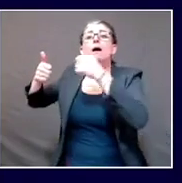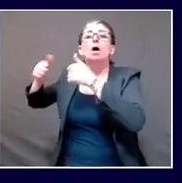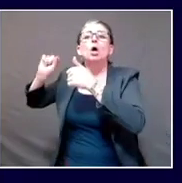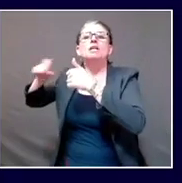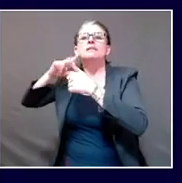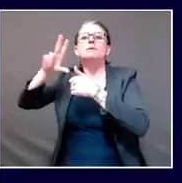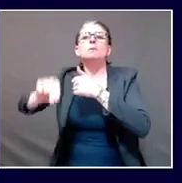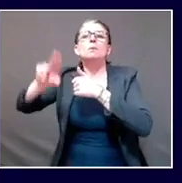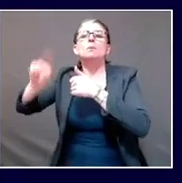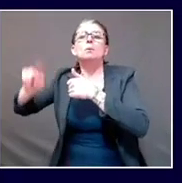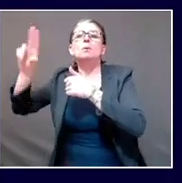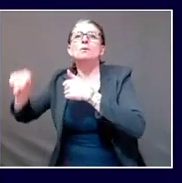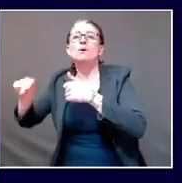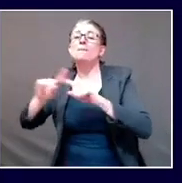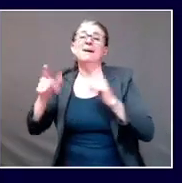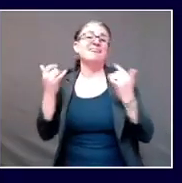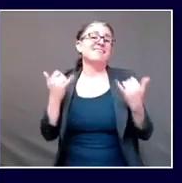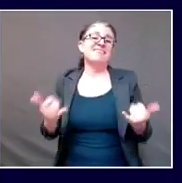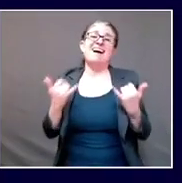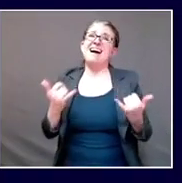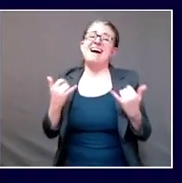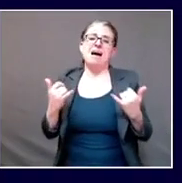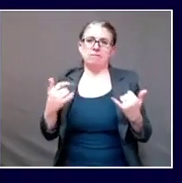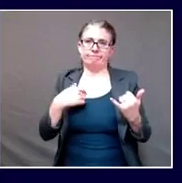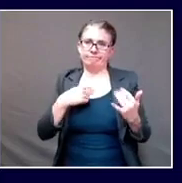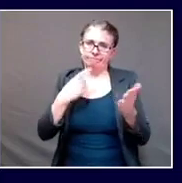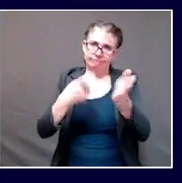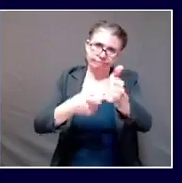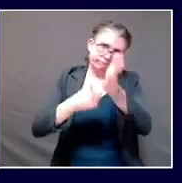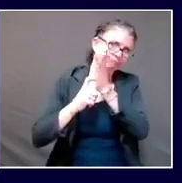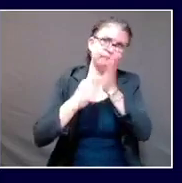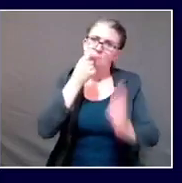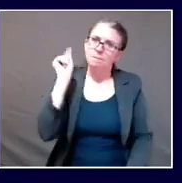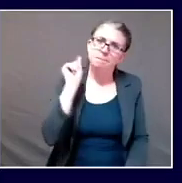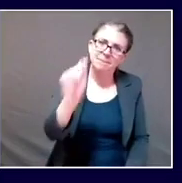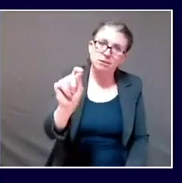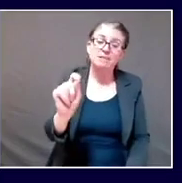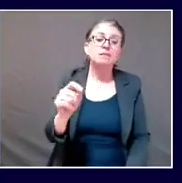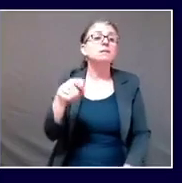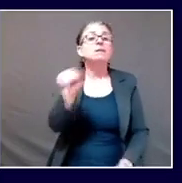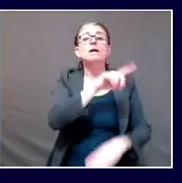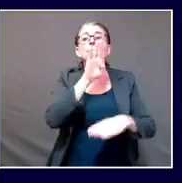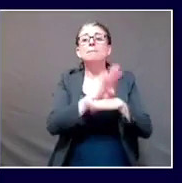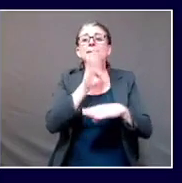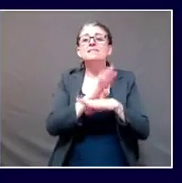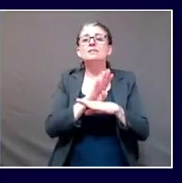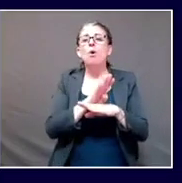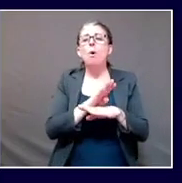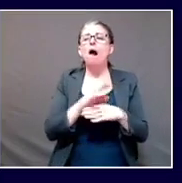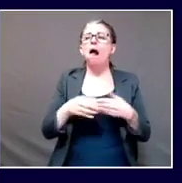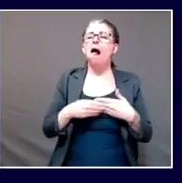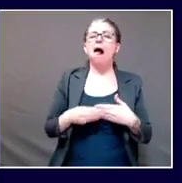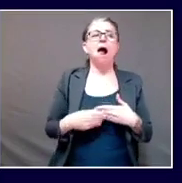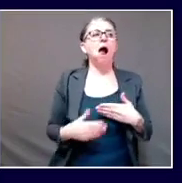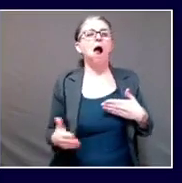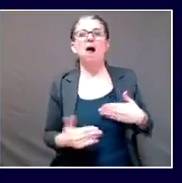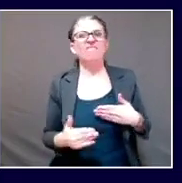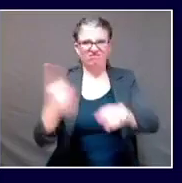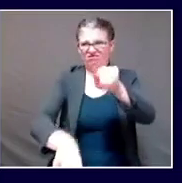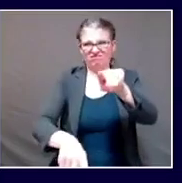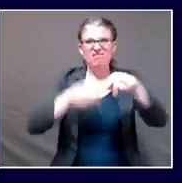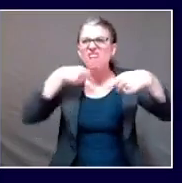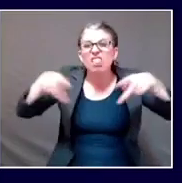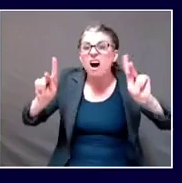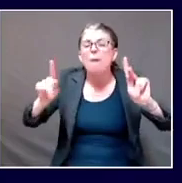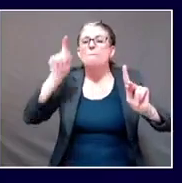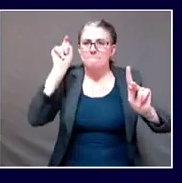to remain in this facility. I said before, you know, I didn't want a teenage clerk of a small mom and pop store to be forced